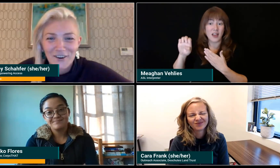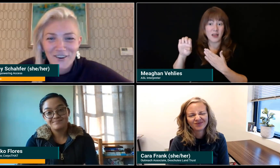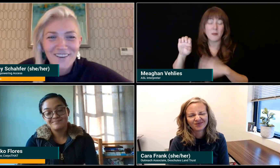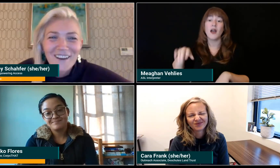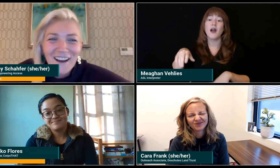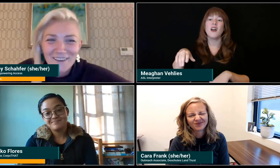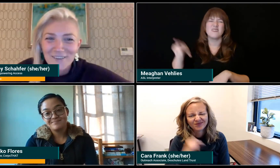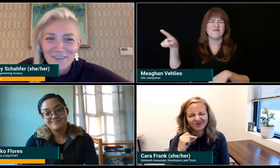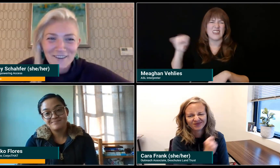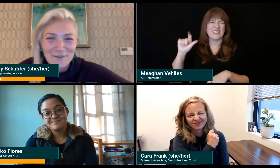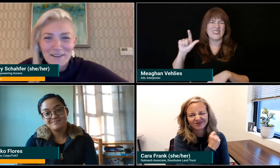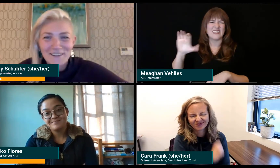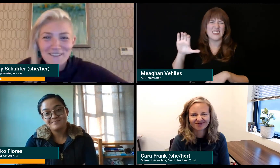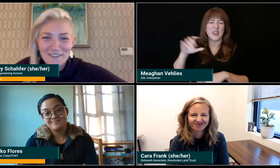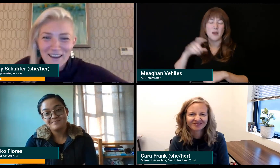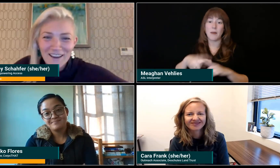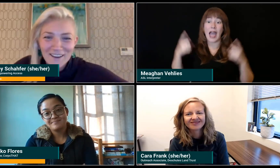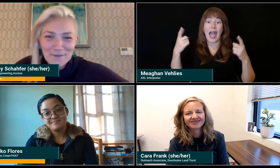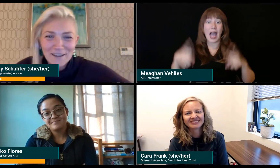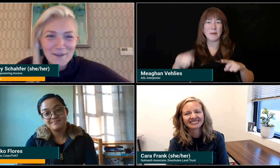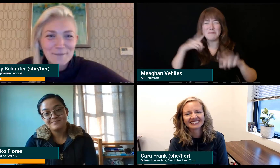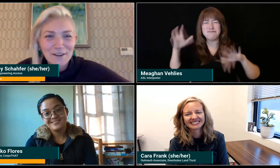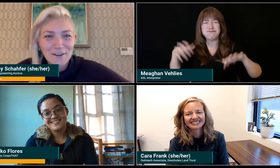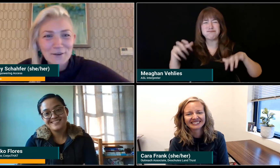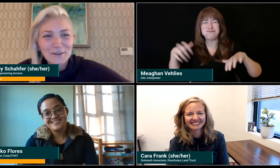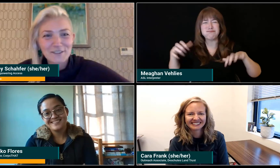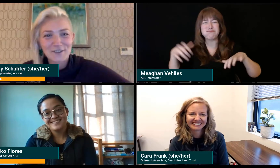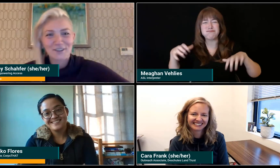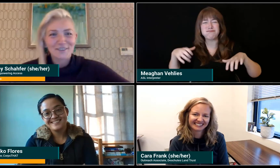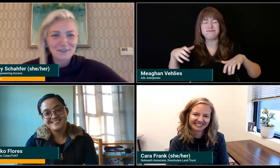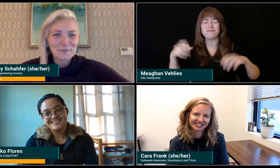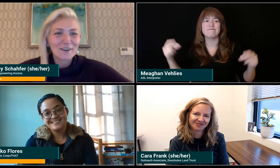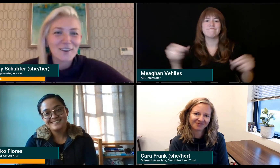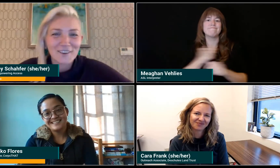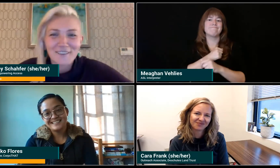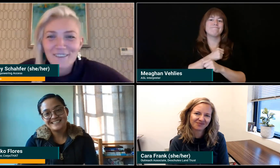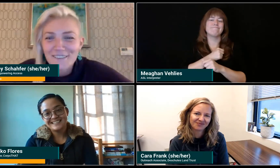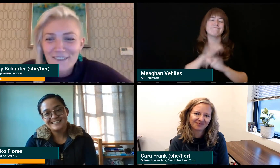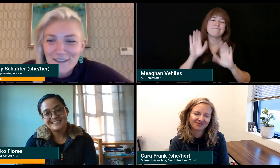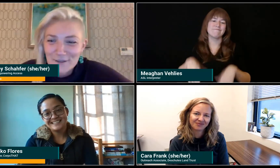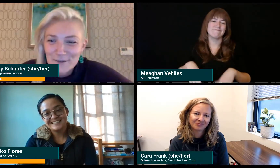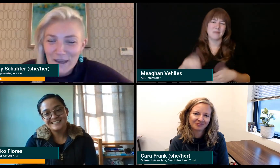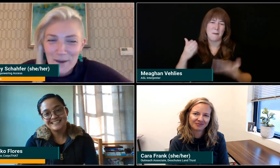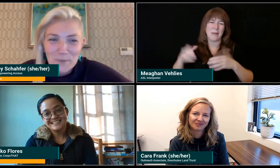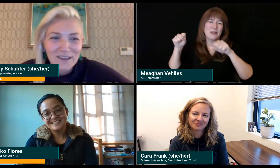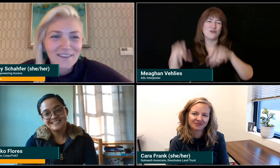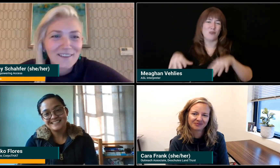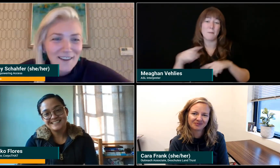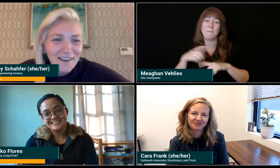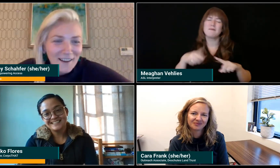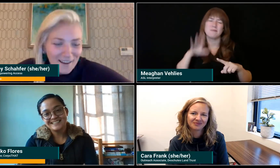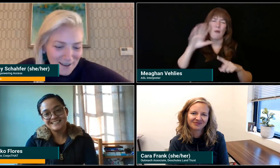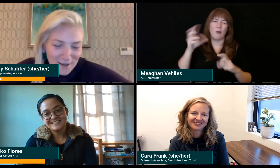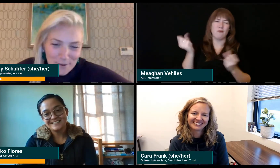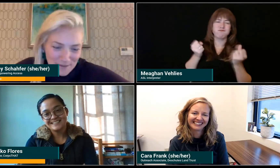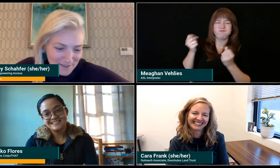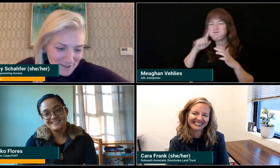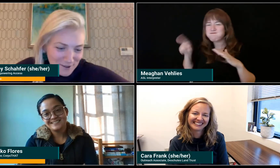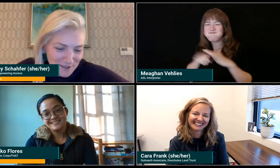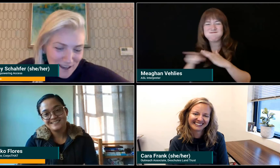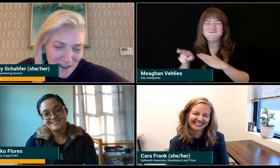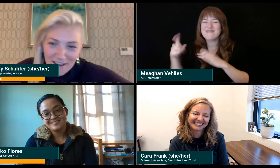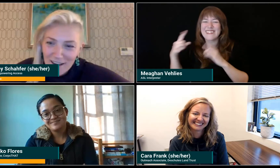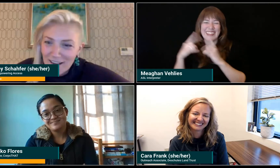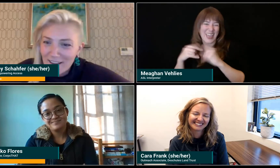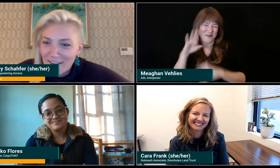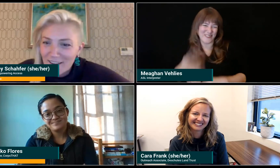So I don't know that I'm going to do that, but I'm going to go adventure with my car and do some camping.